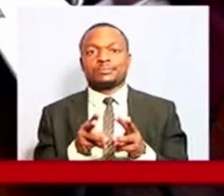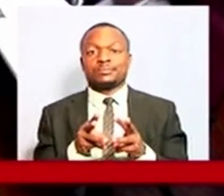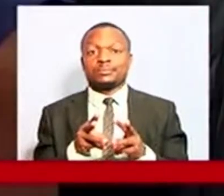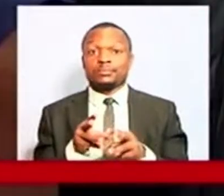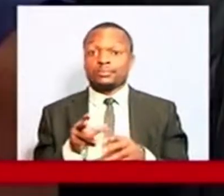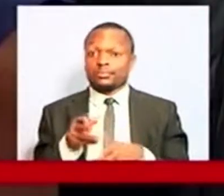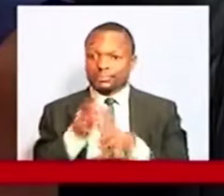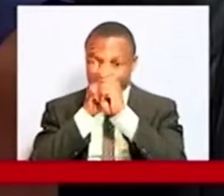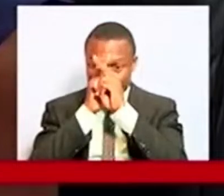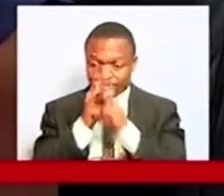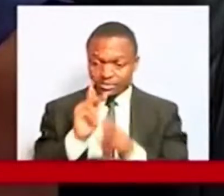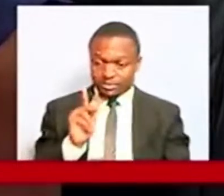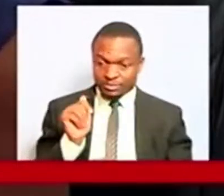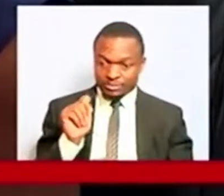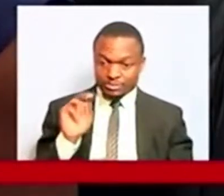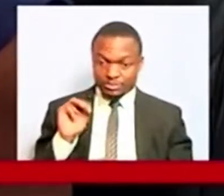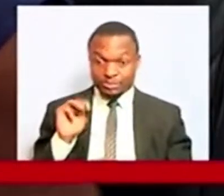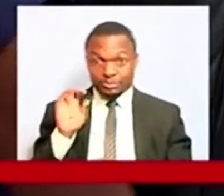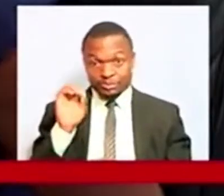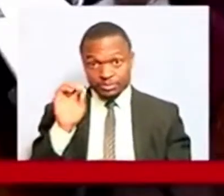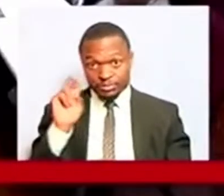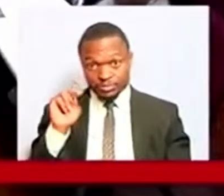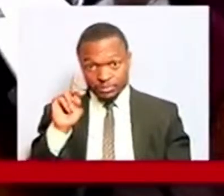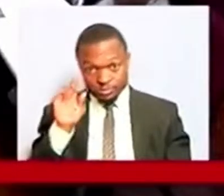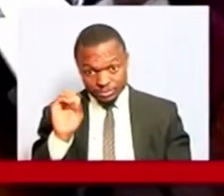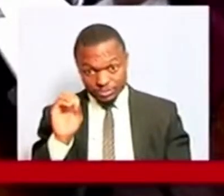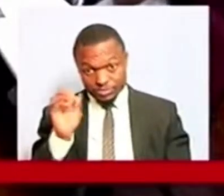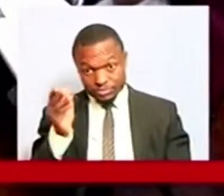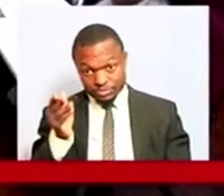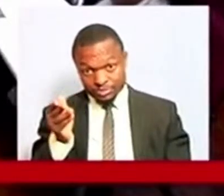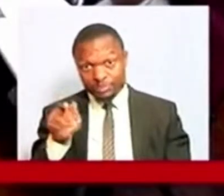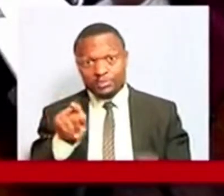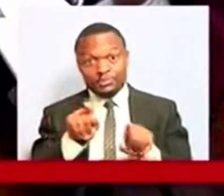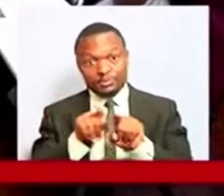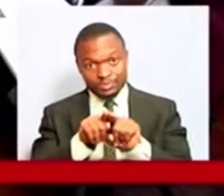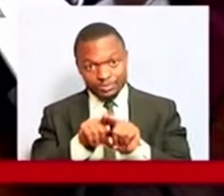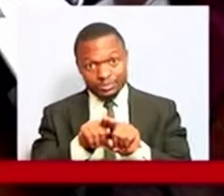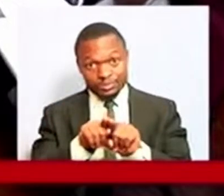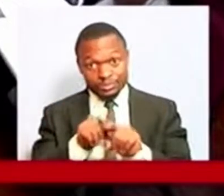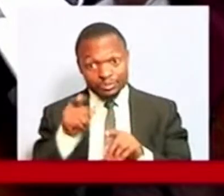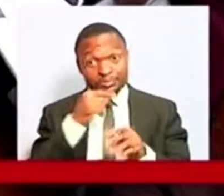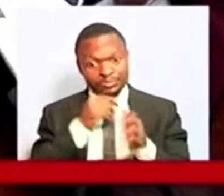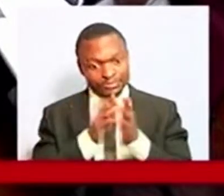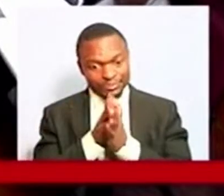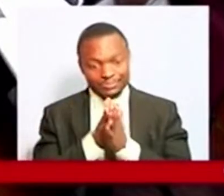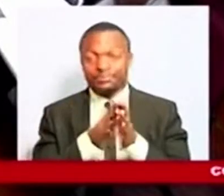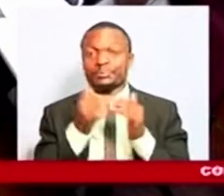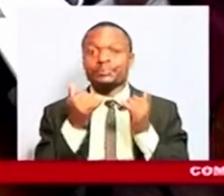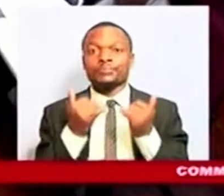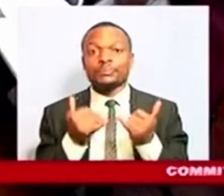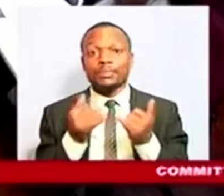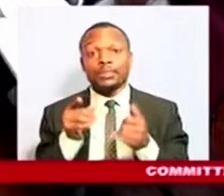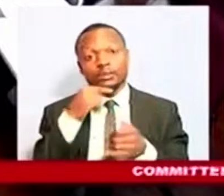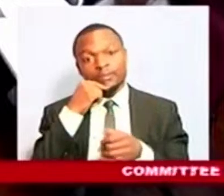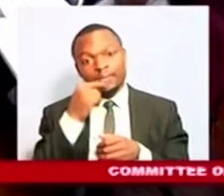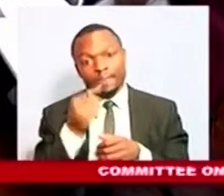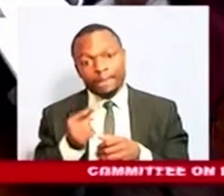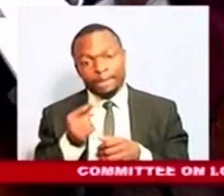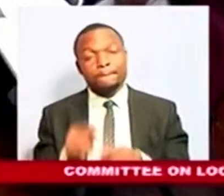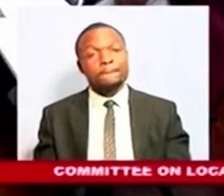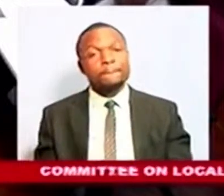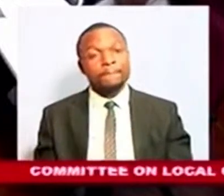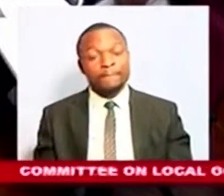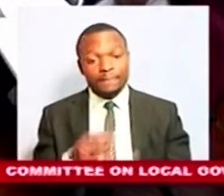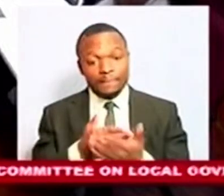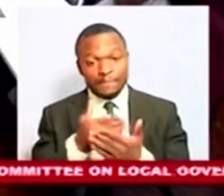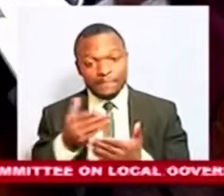Yes, Honorable Kamondo. Yes, on the same. I think I'm interested now. You said that you also